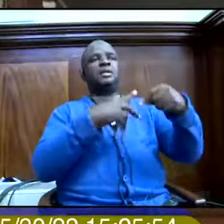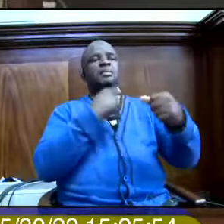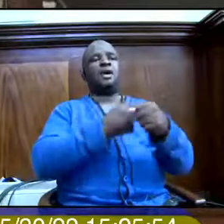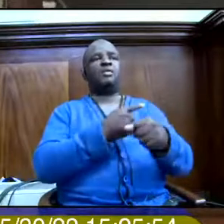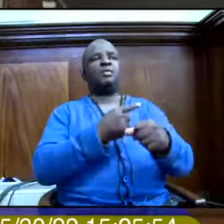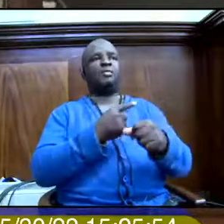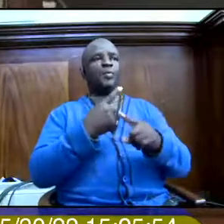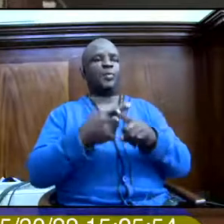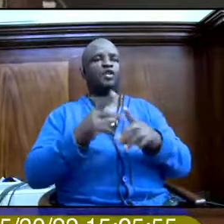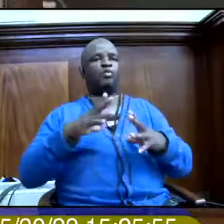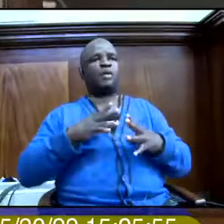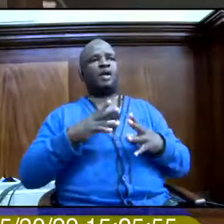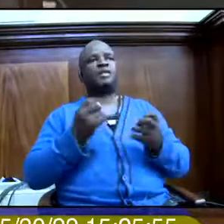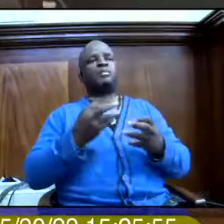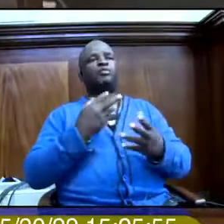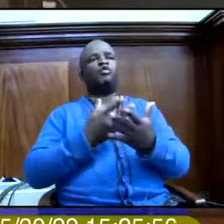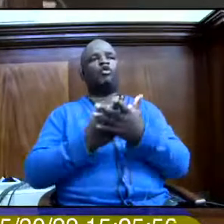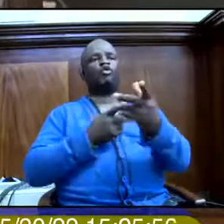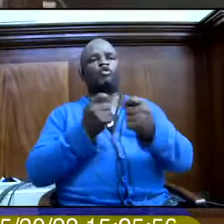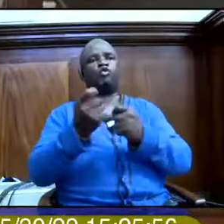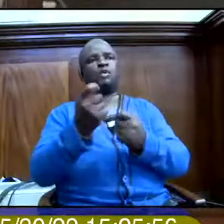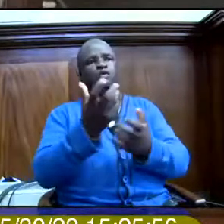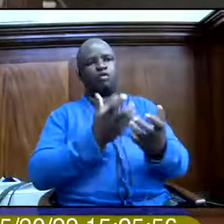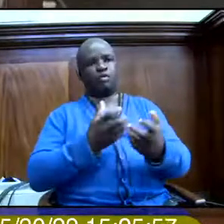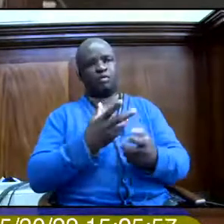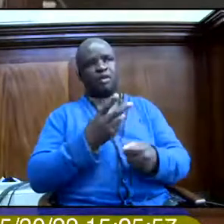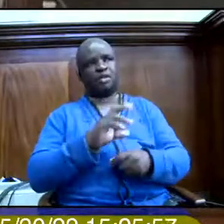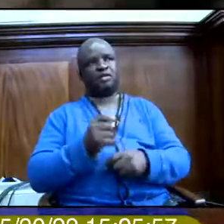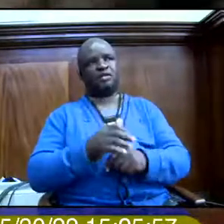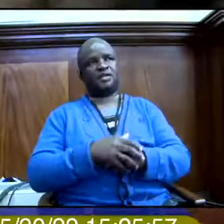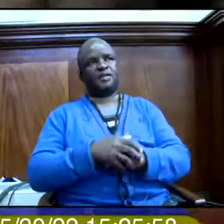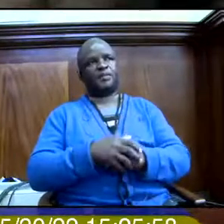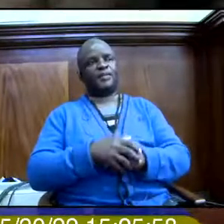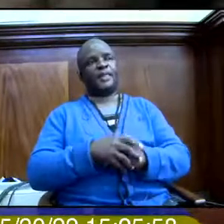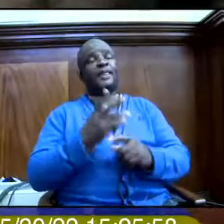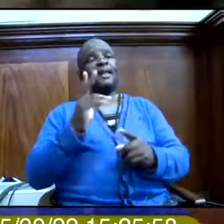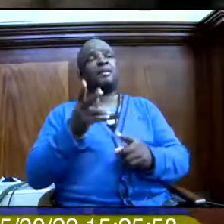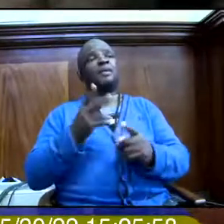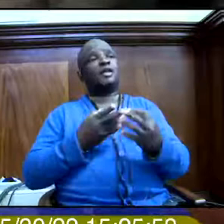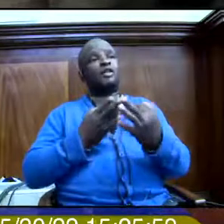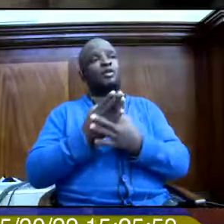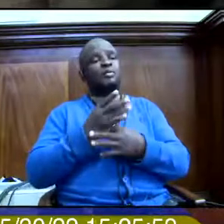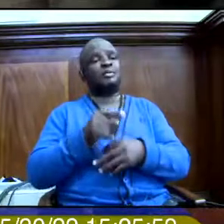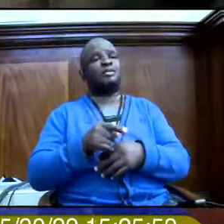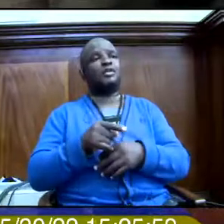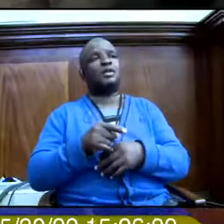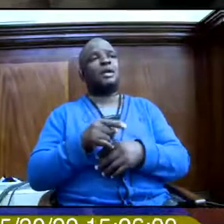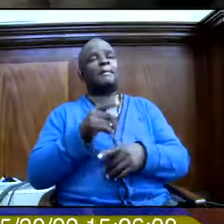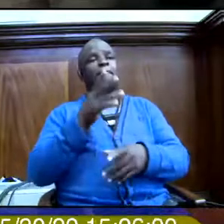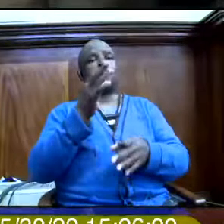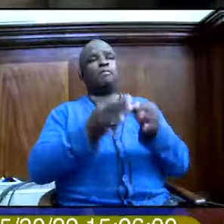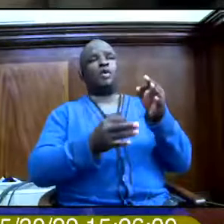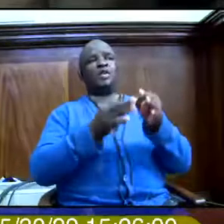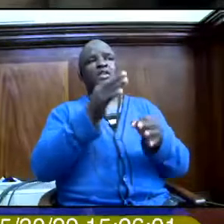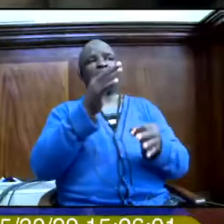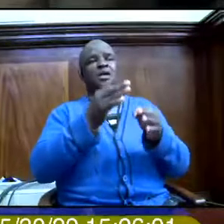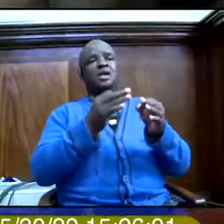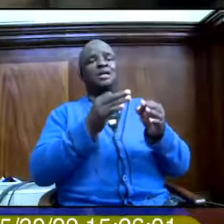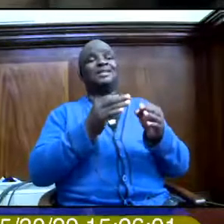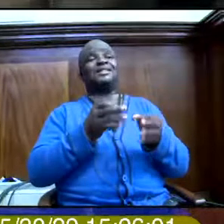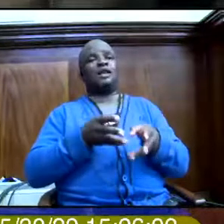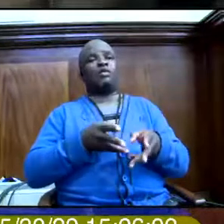wealth of those who control the economy and through that to influence the political the political